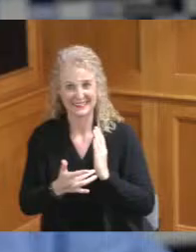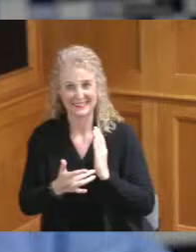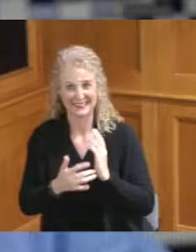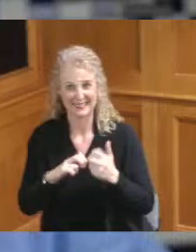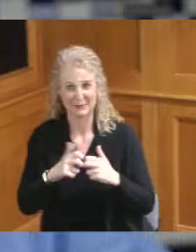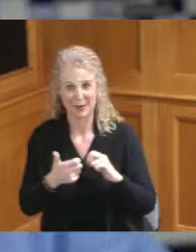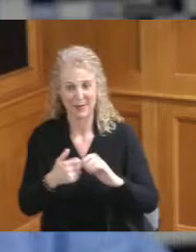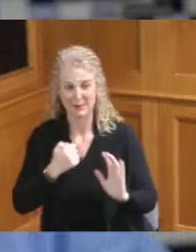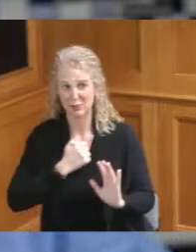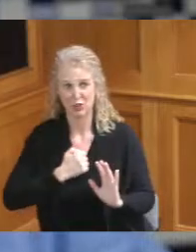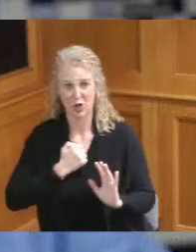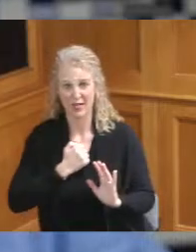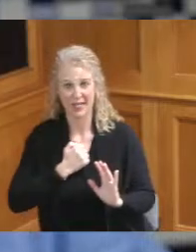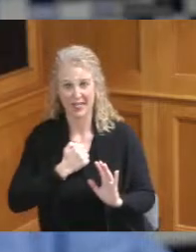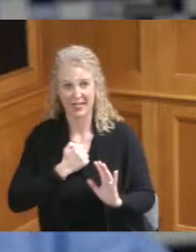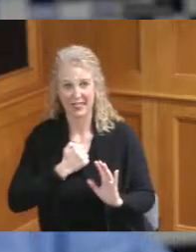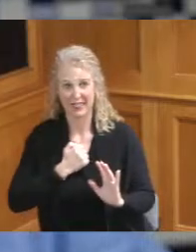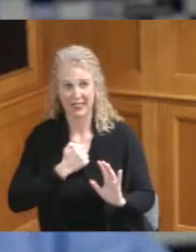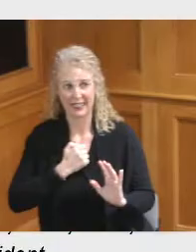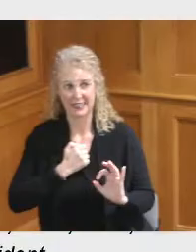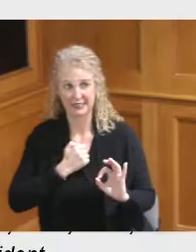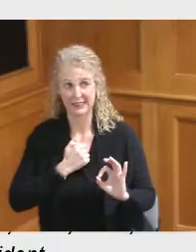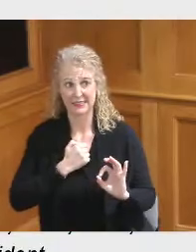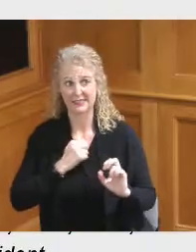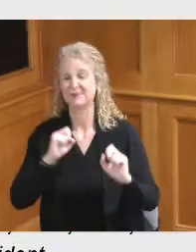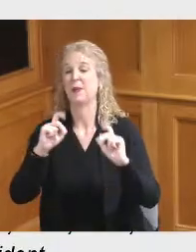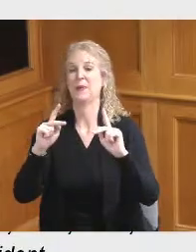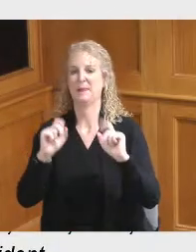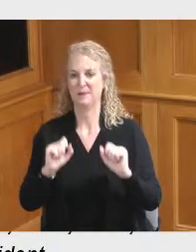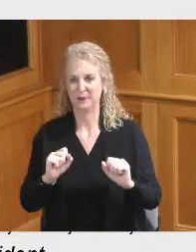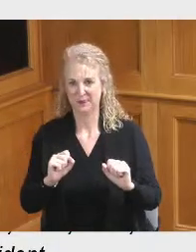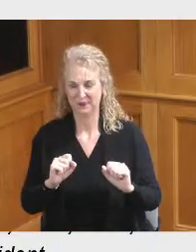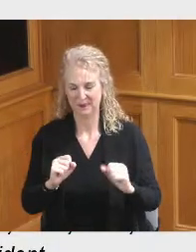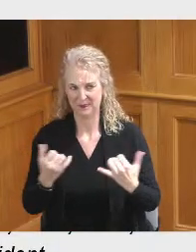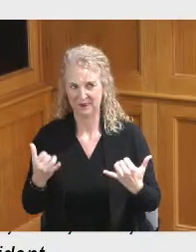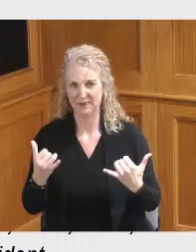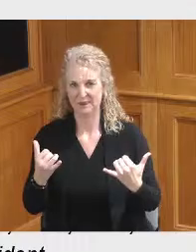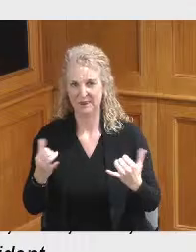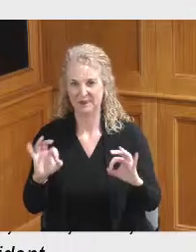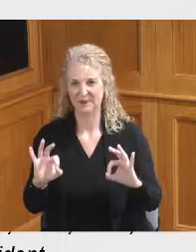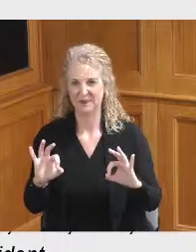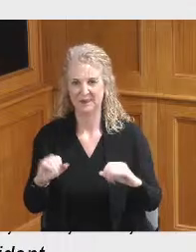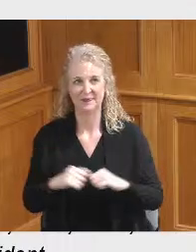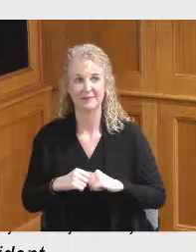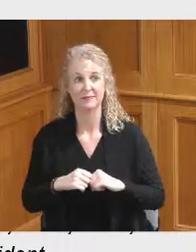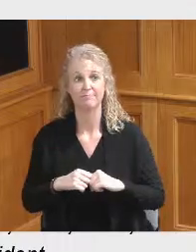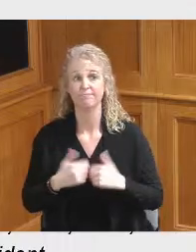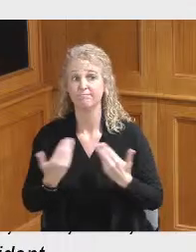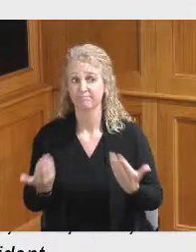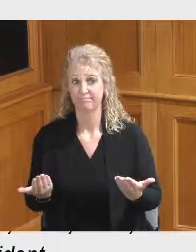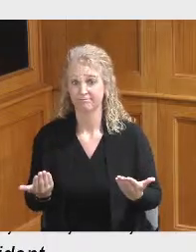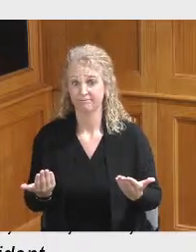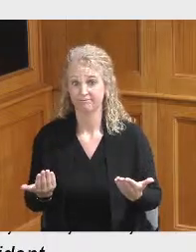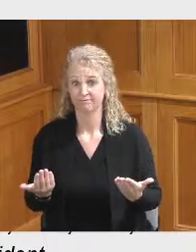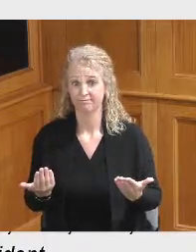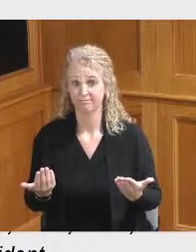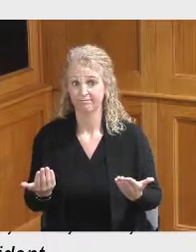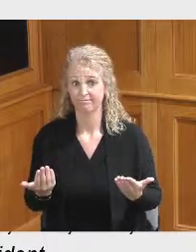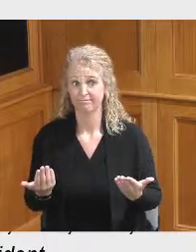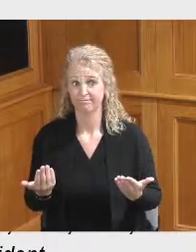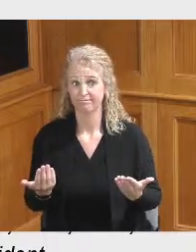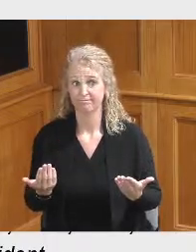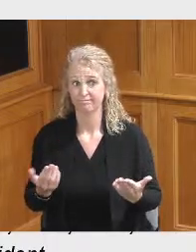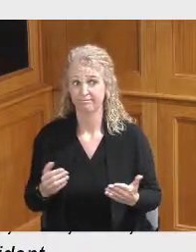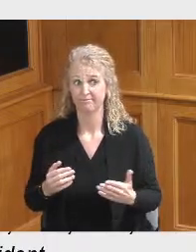Sorry, I'm pointing. Okay, there we go. So for the